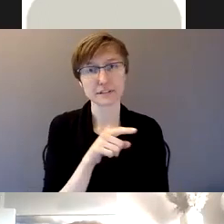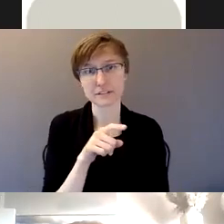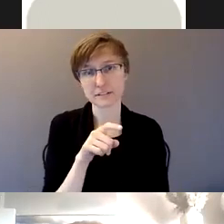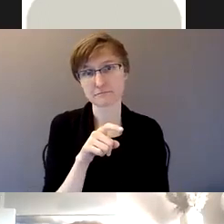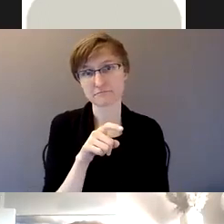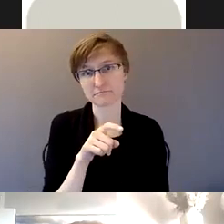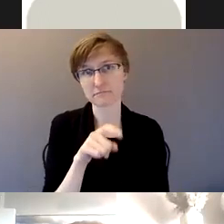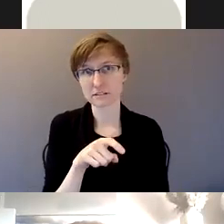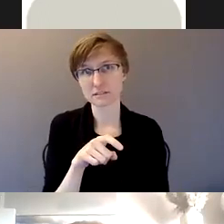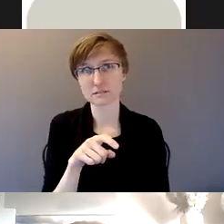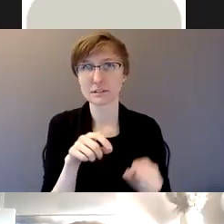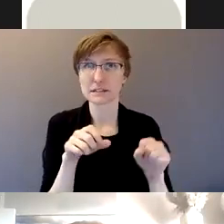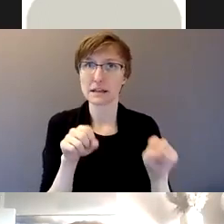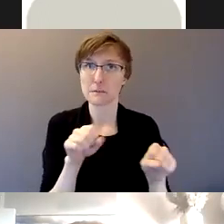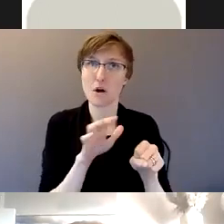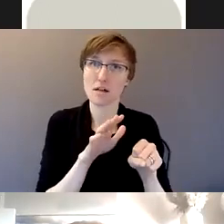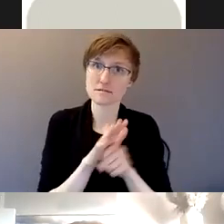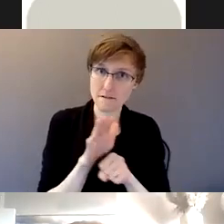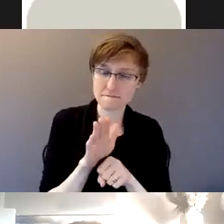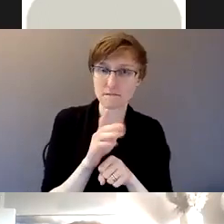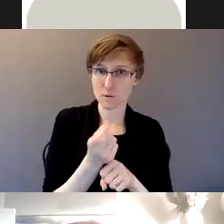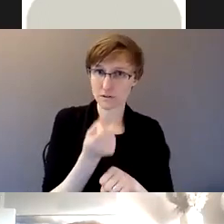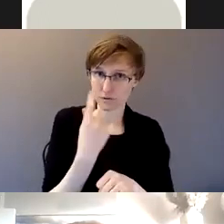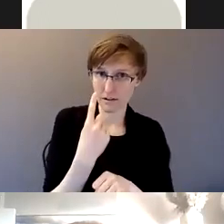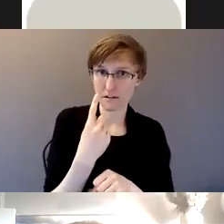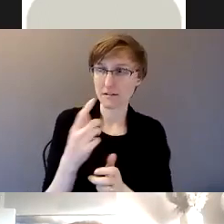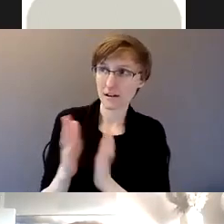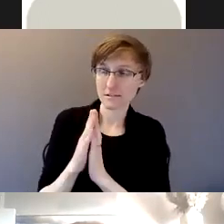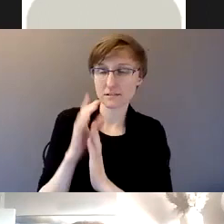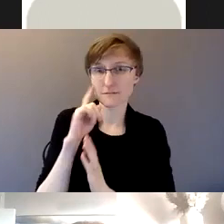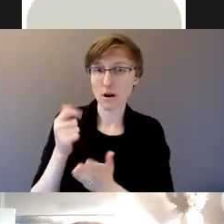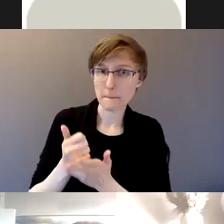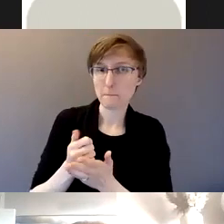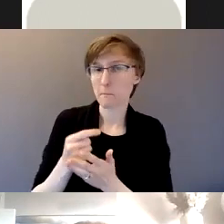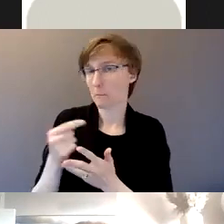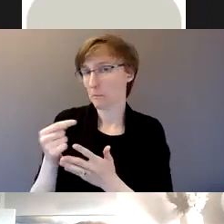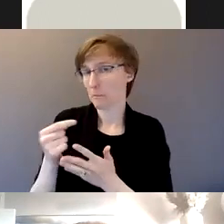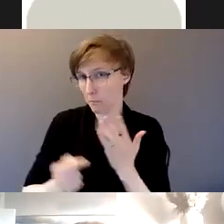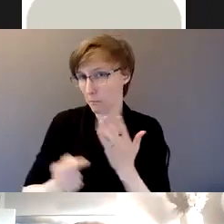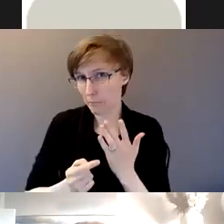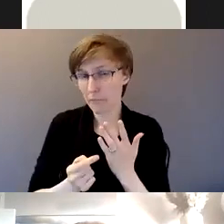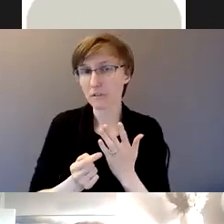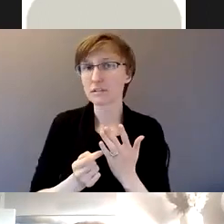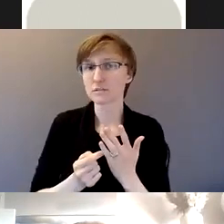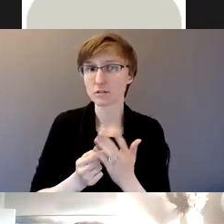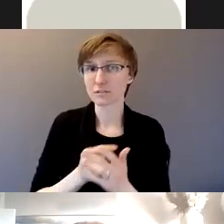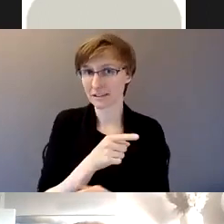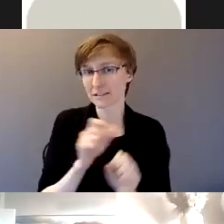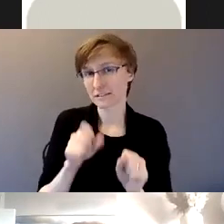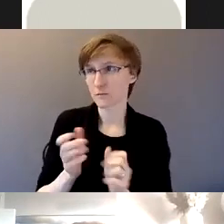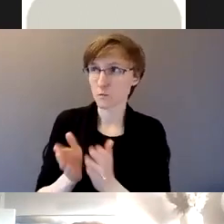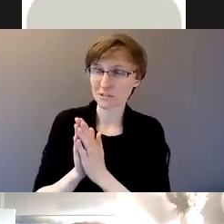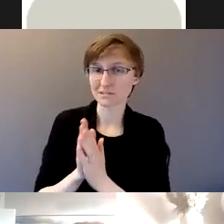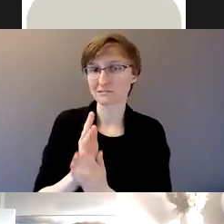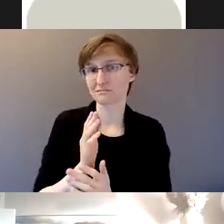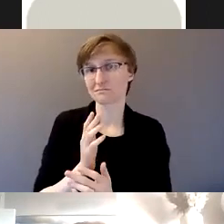be capable enough to understand, I think, probably what they're asking for and what it means in order to request themselves and get a subsidy.